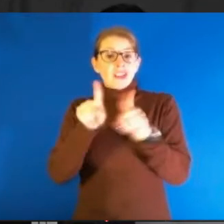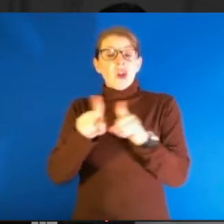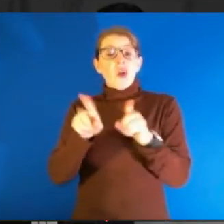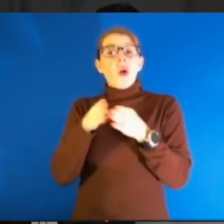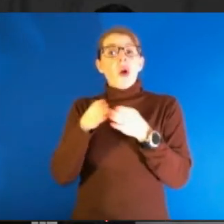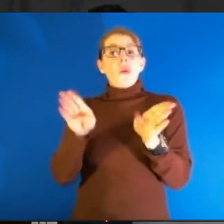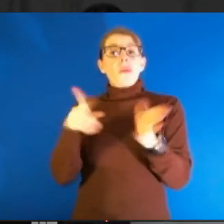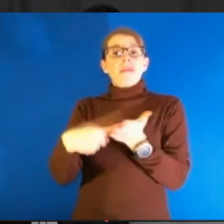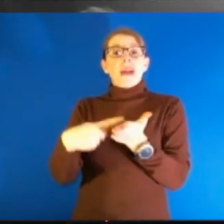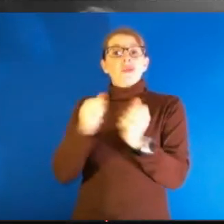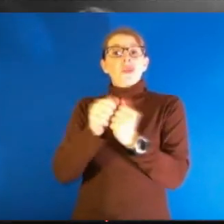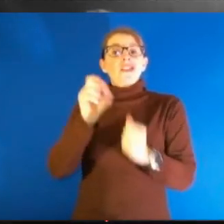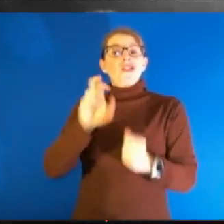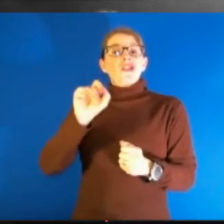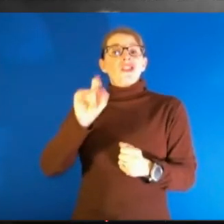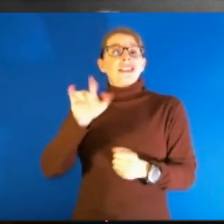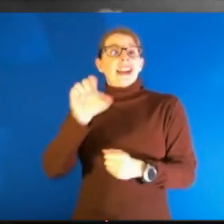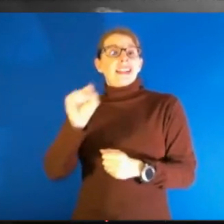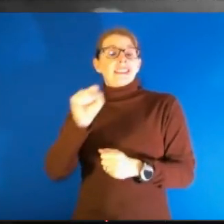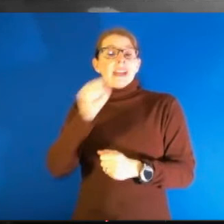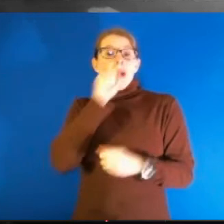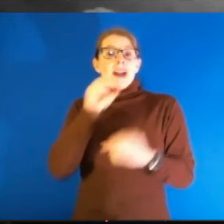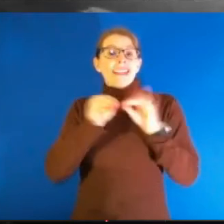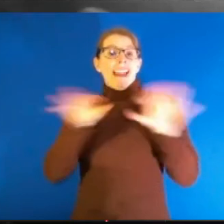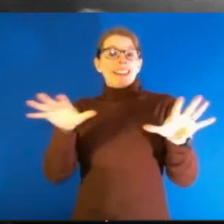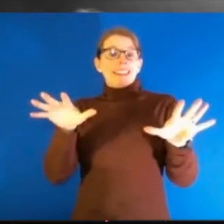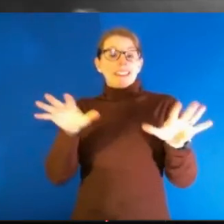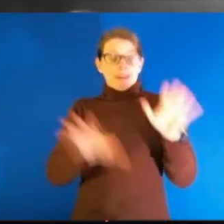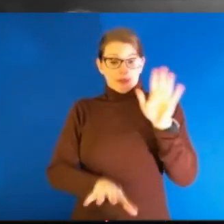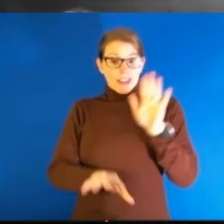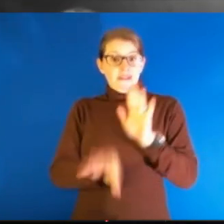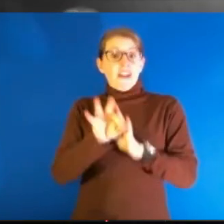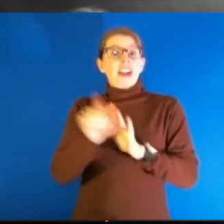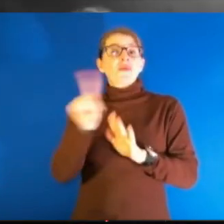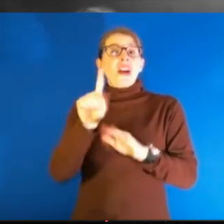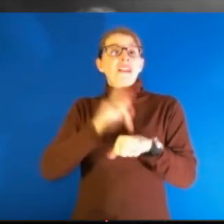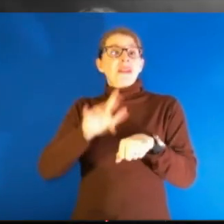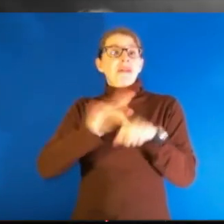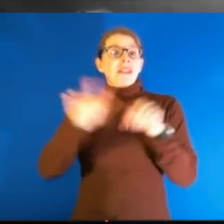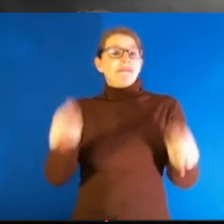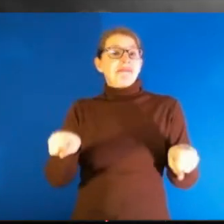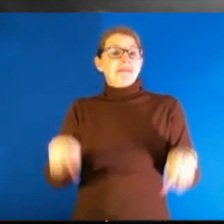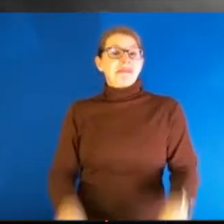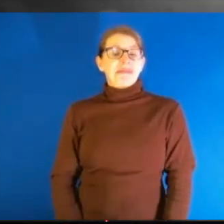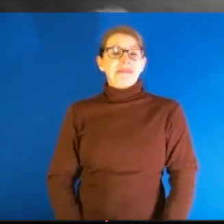with Dr. Stites podcasts. Now everywhere podcasts are available.